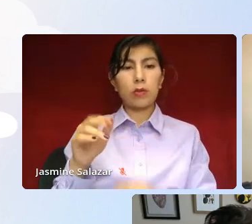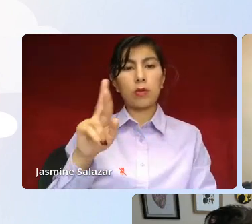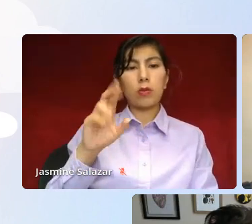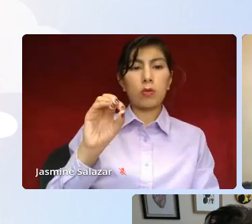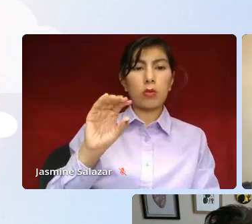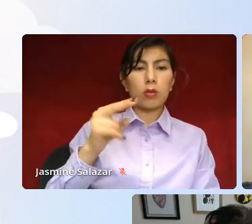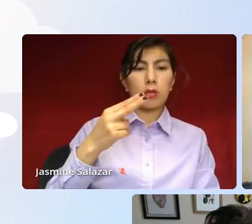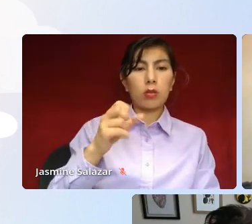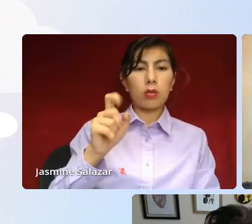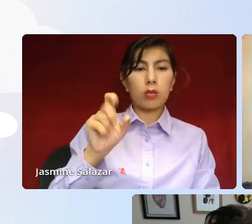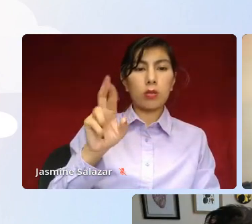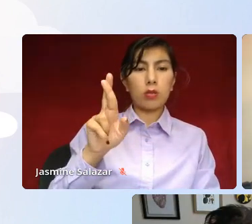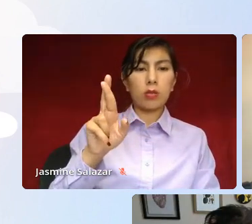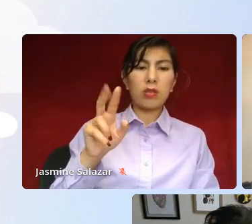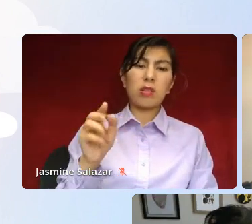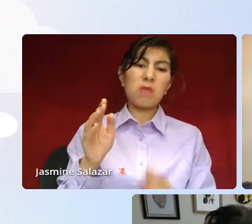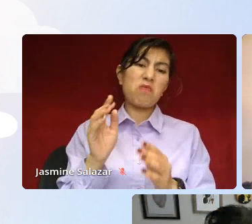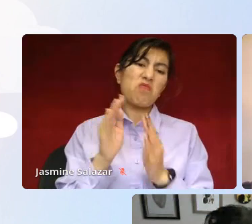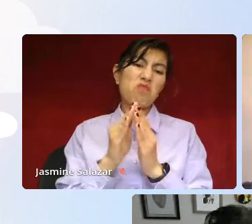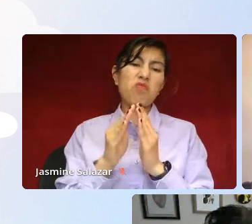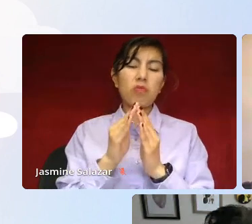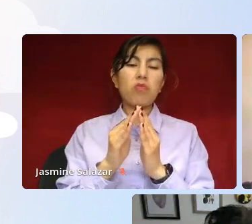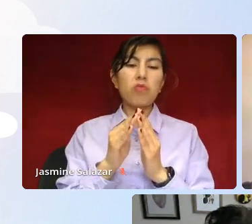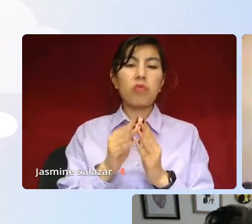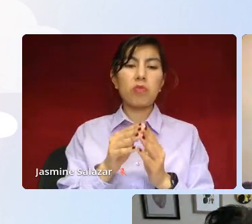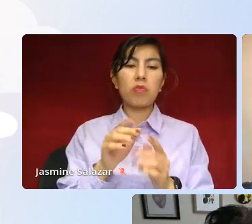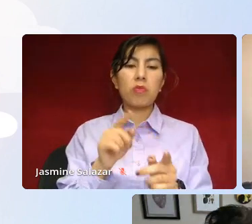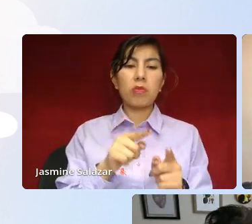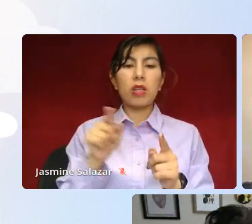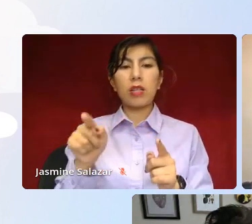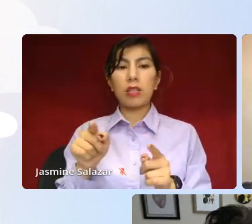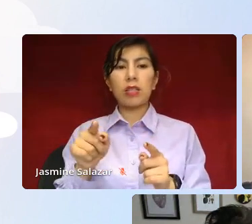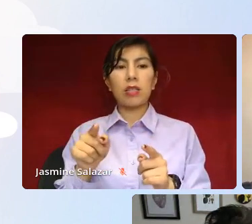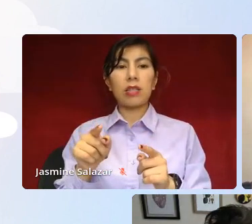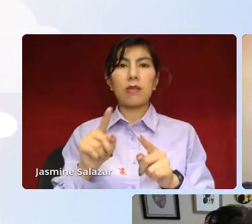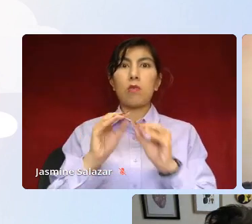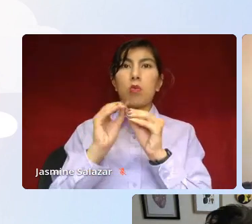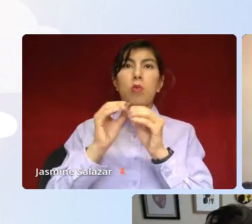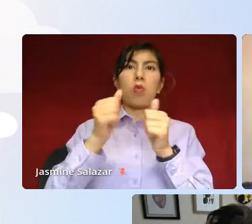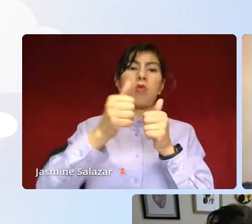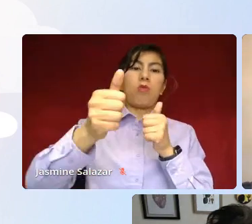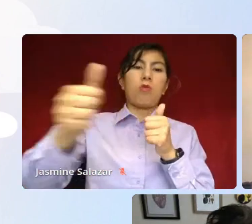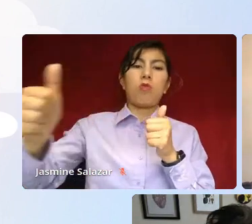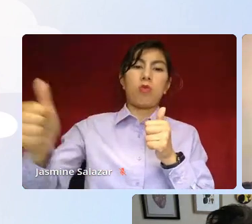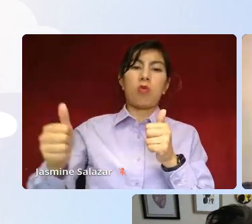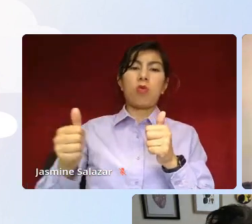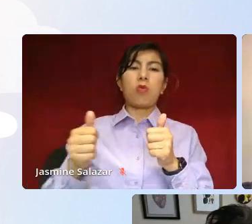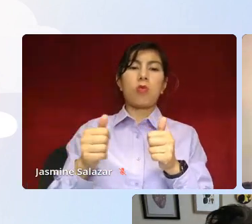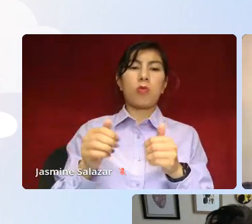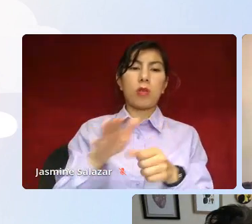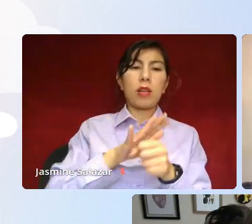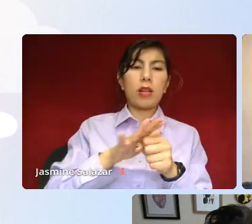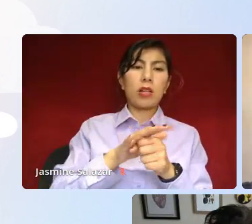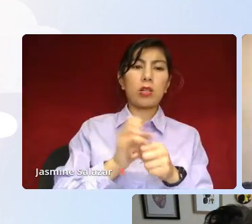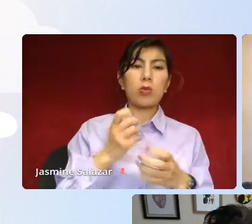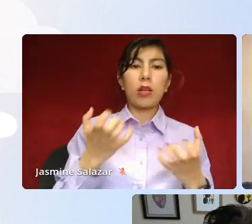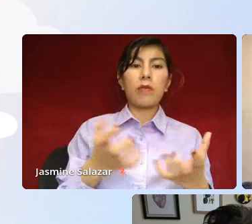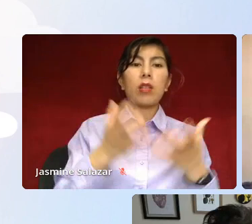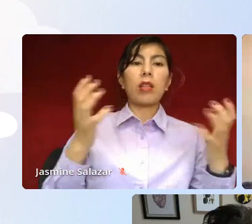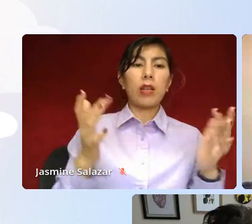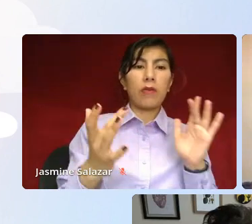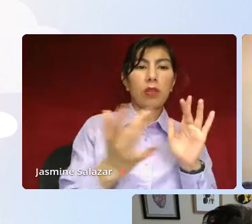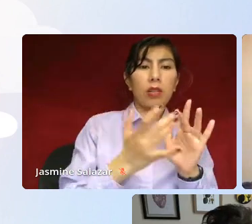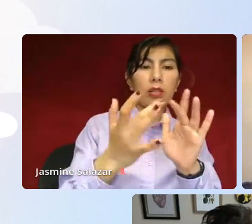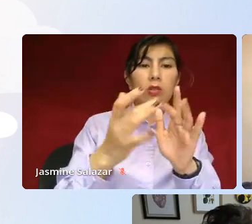a, town city. We have Duluth, and then it's just a bunch of rural areas. So we do a lot of connecting to rural spaces. And to